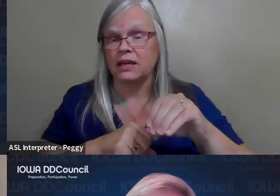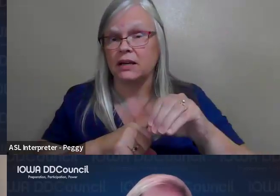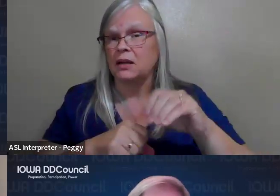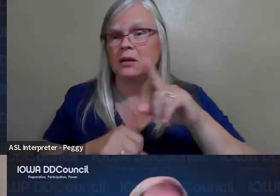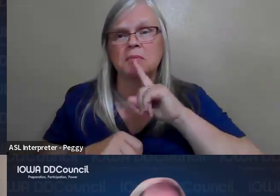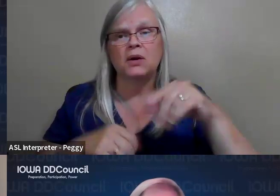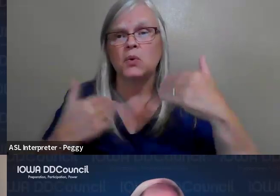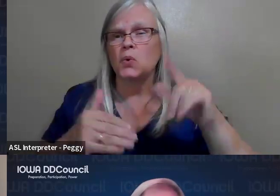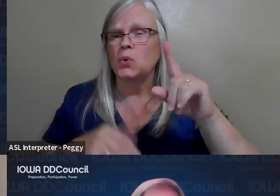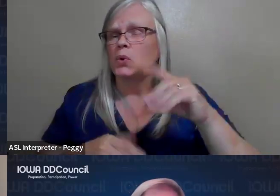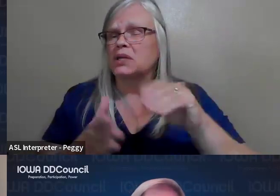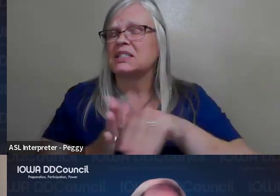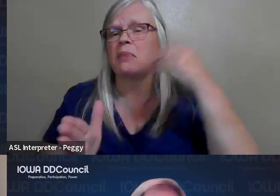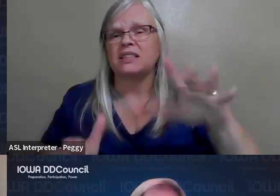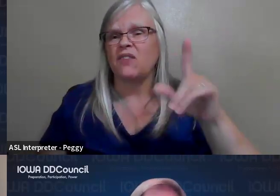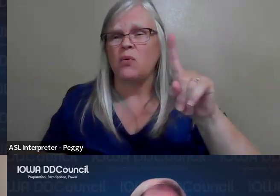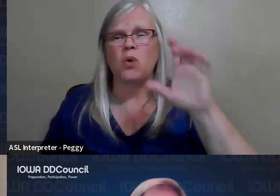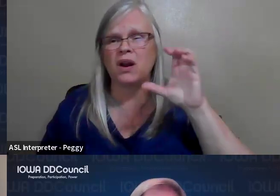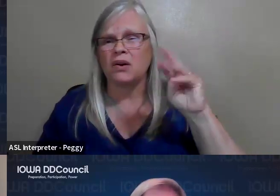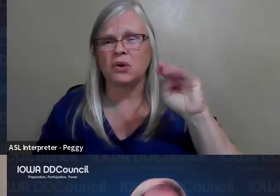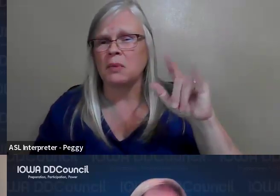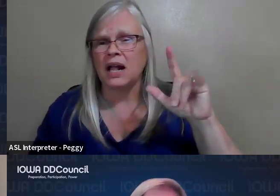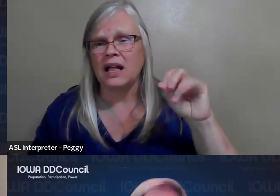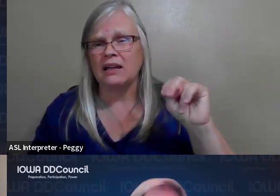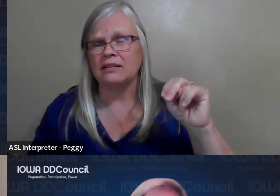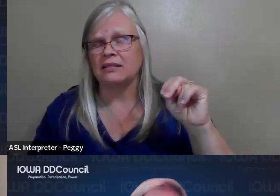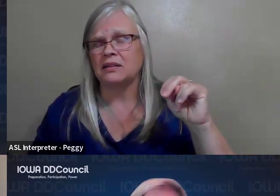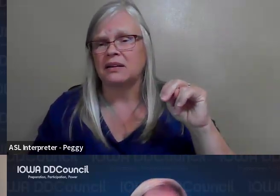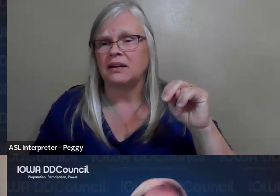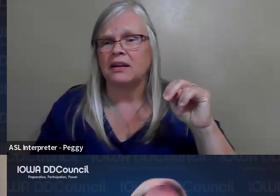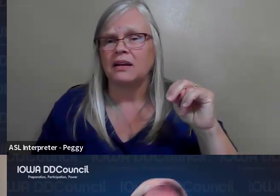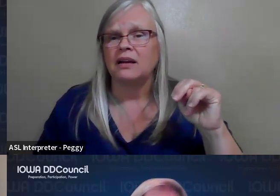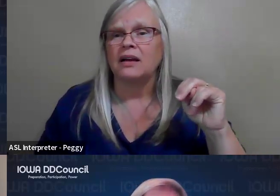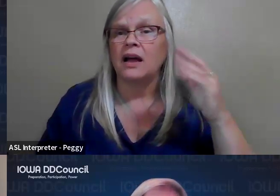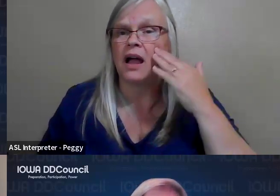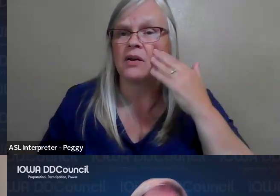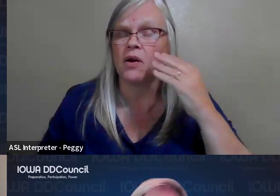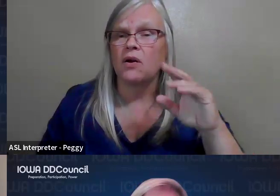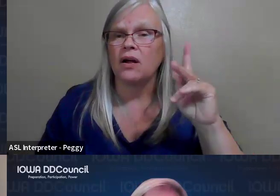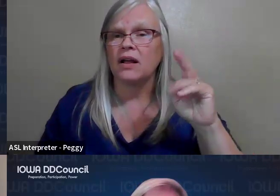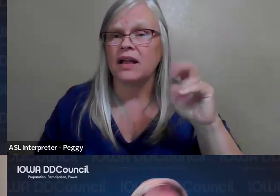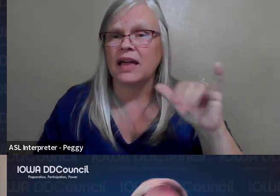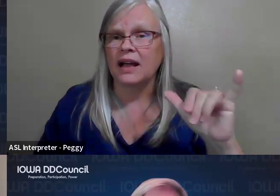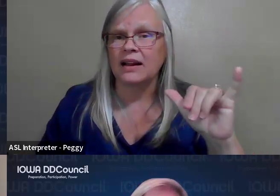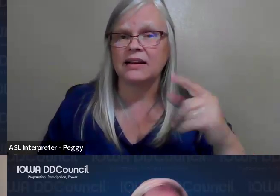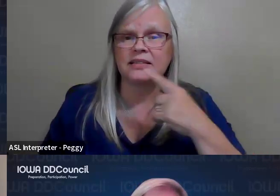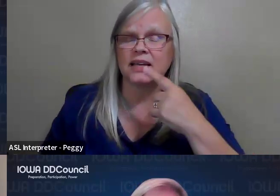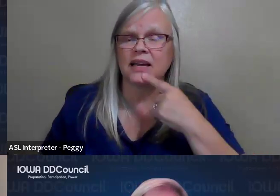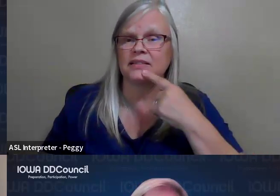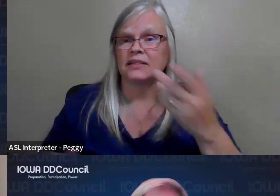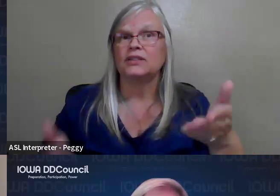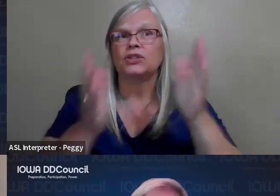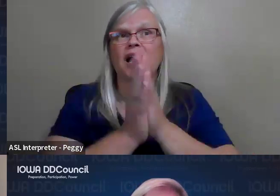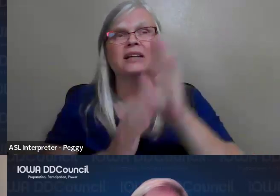think like 100 million expensive. So I know Kelly Garcia said today that she has